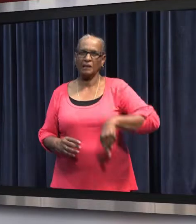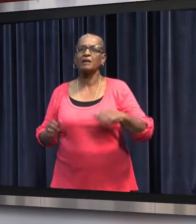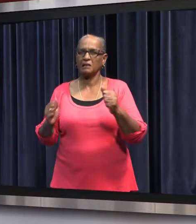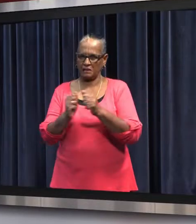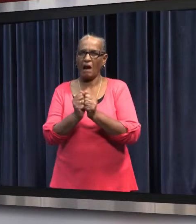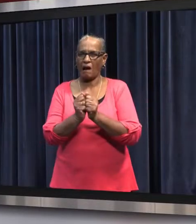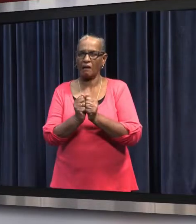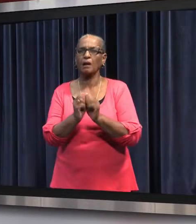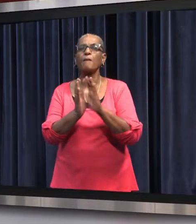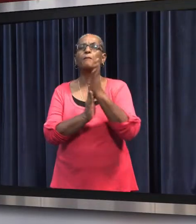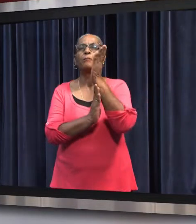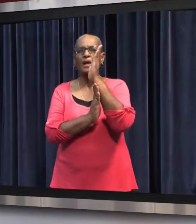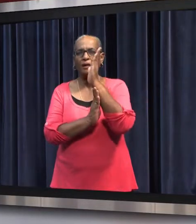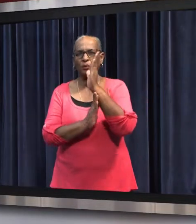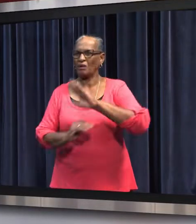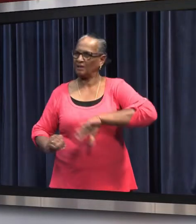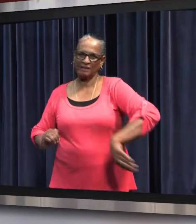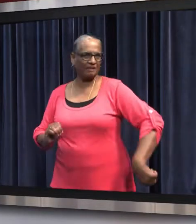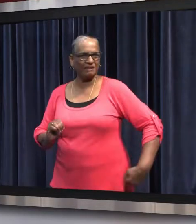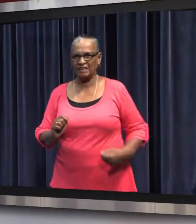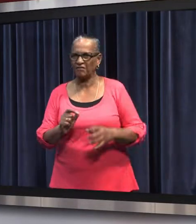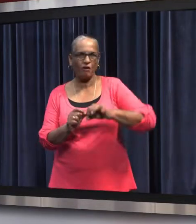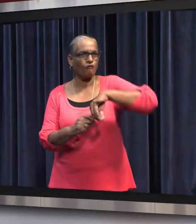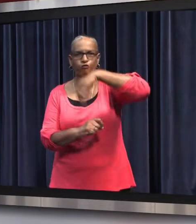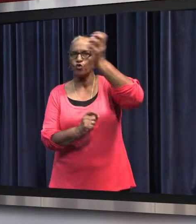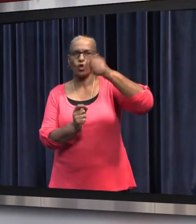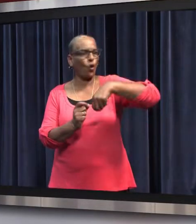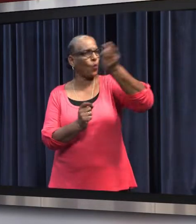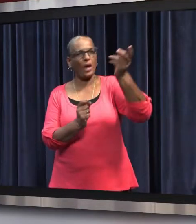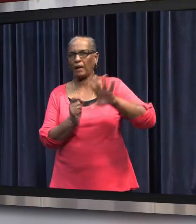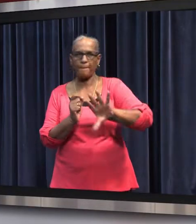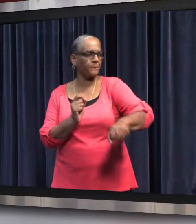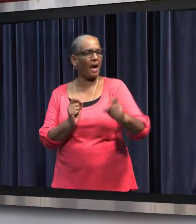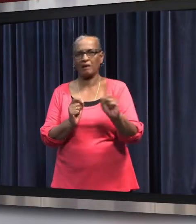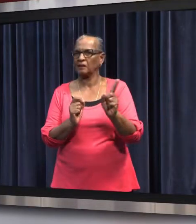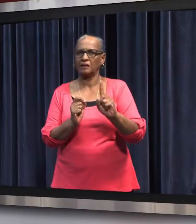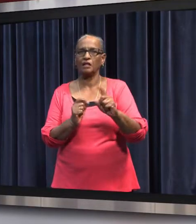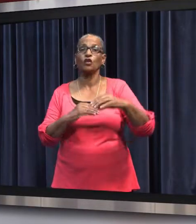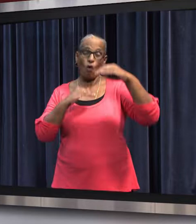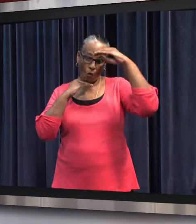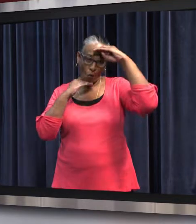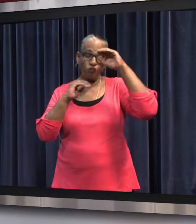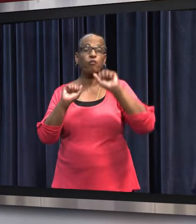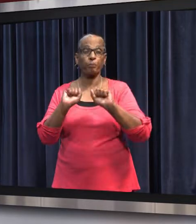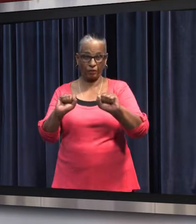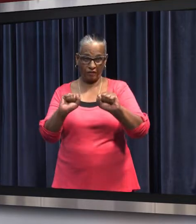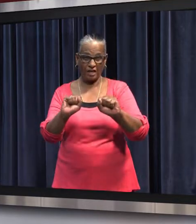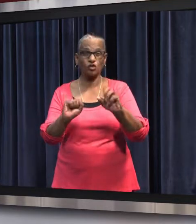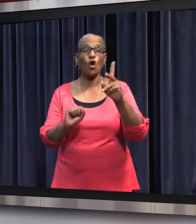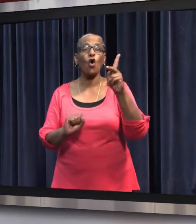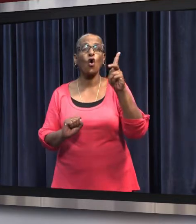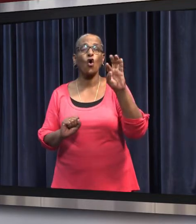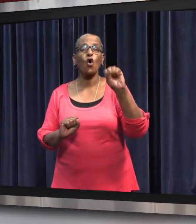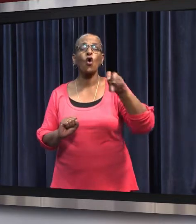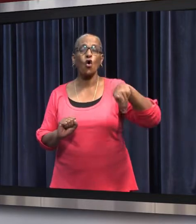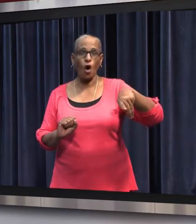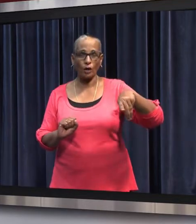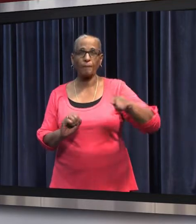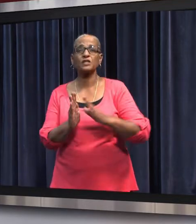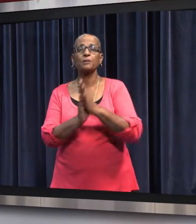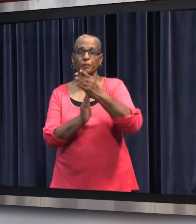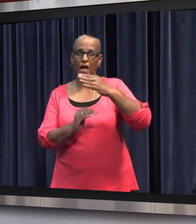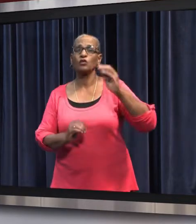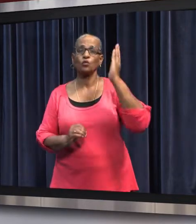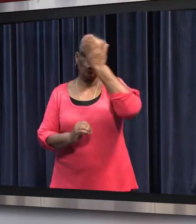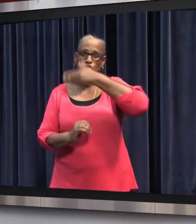This year, the fire department has not seized any illegal fireworks, says the head of the prevention department of the fire